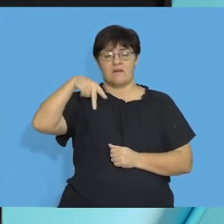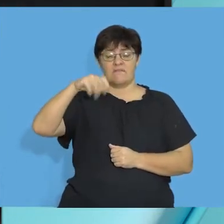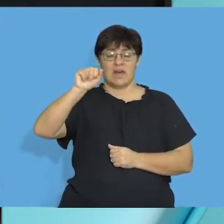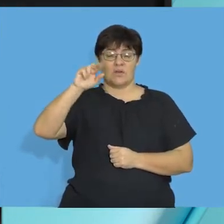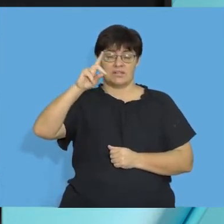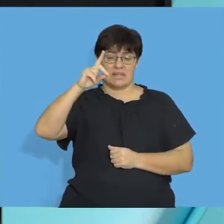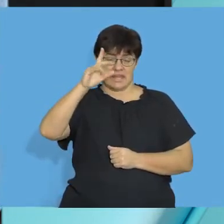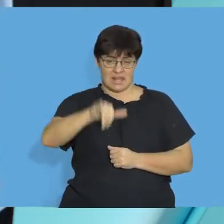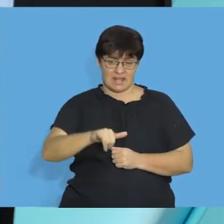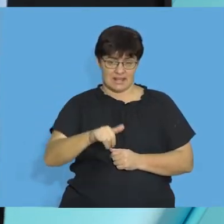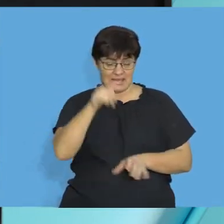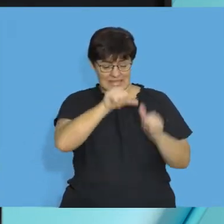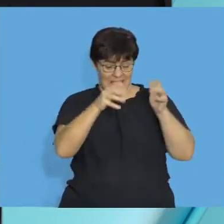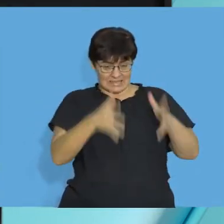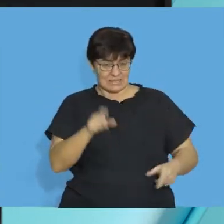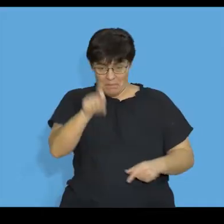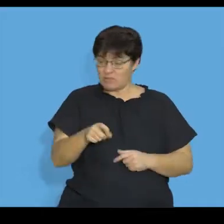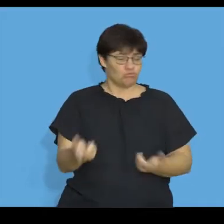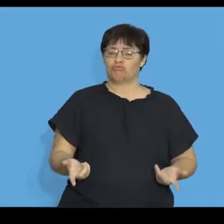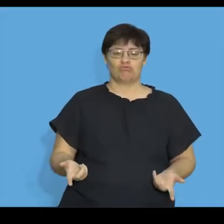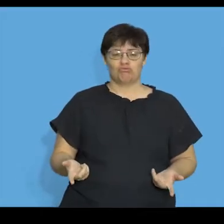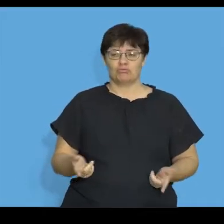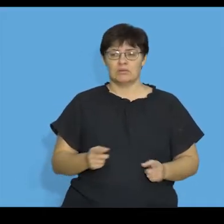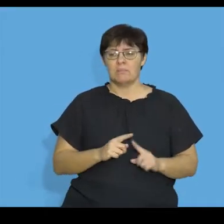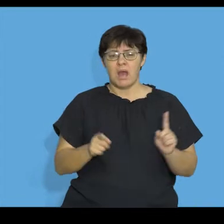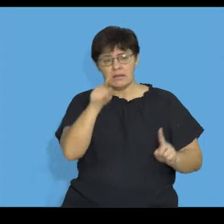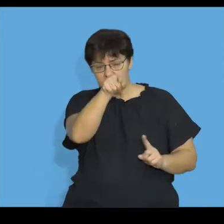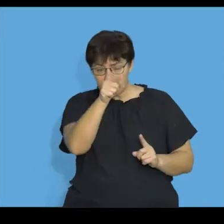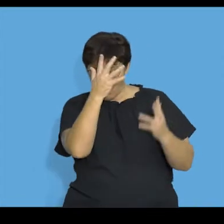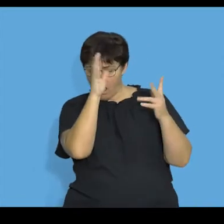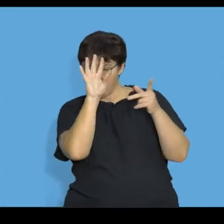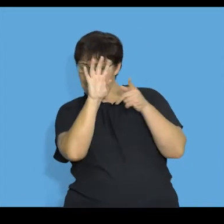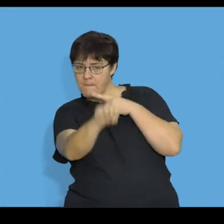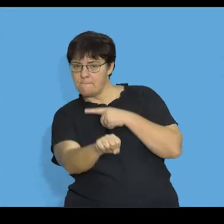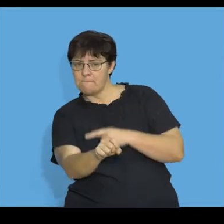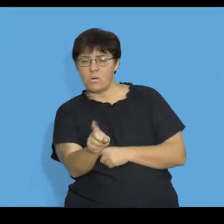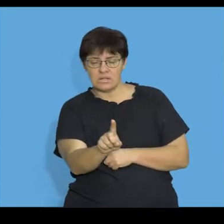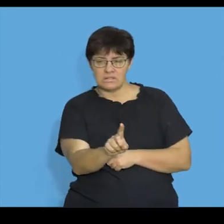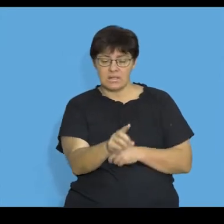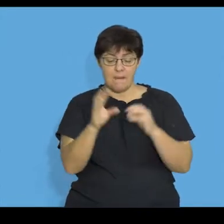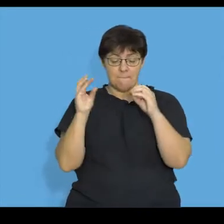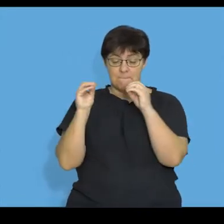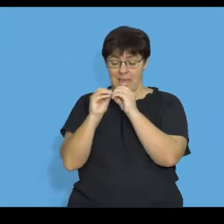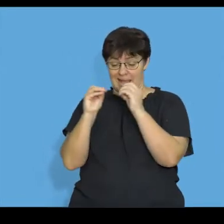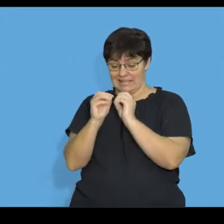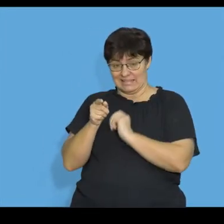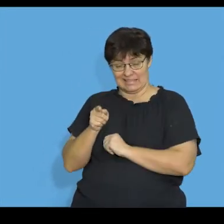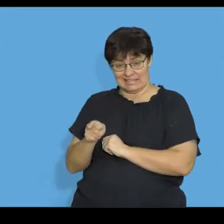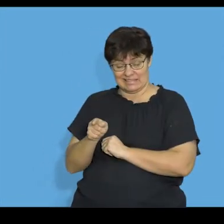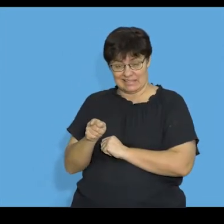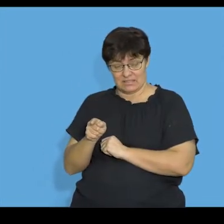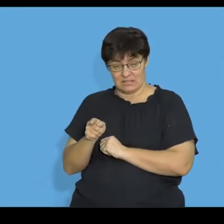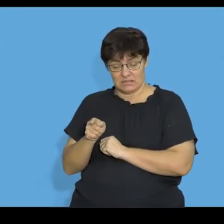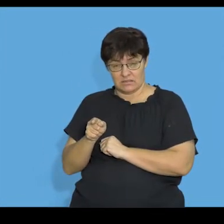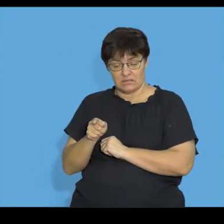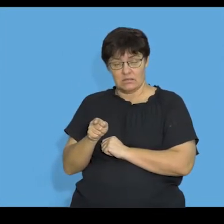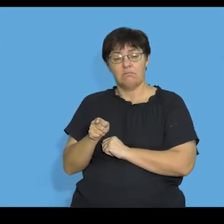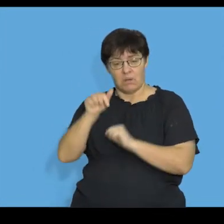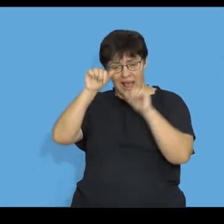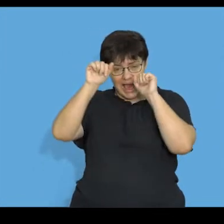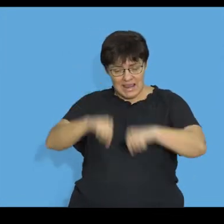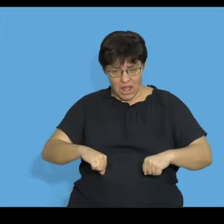he worked out that if we take magnets and we allow the